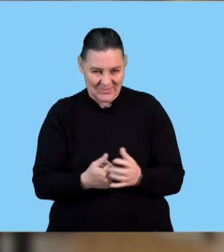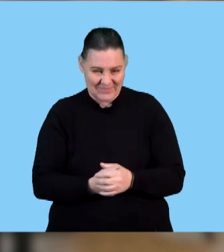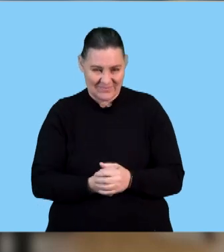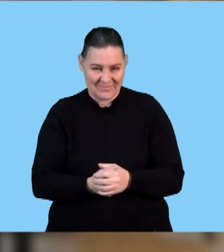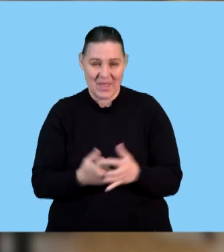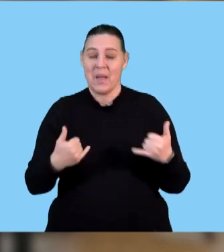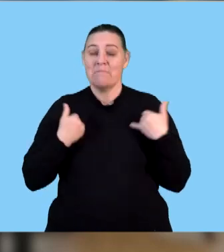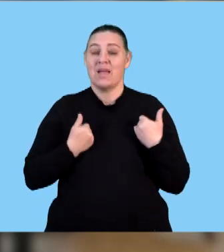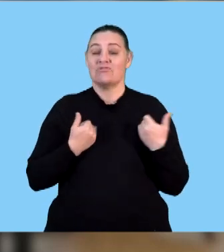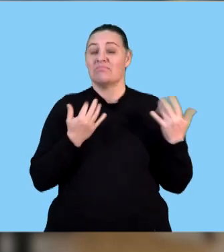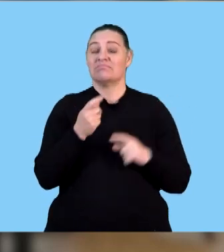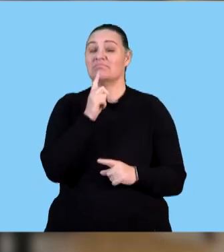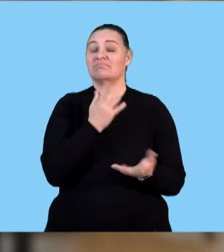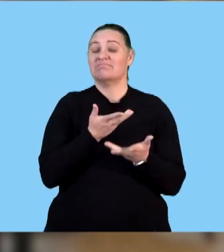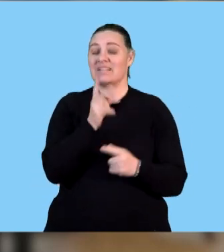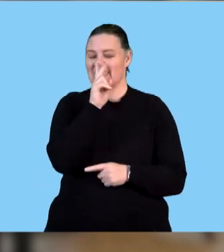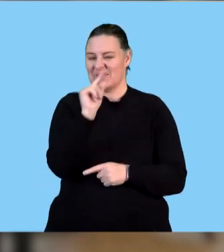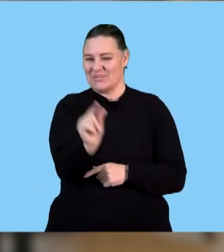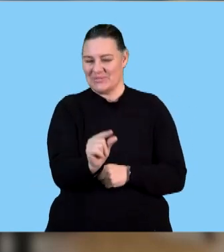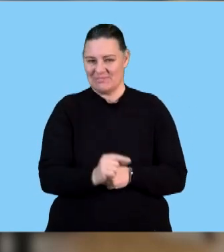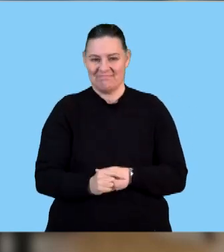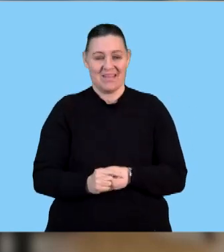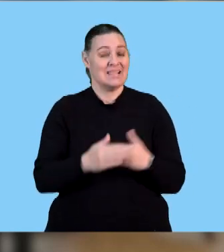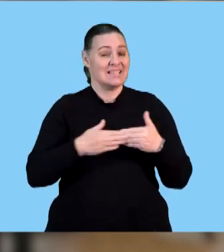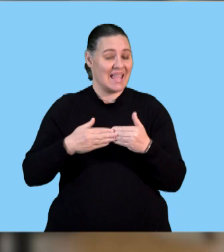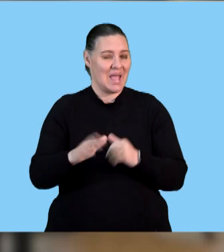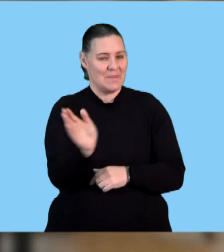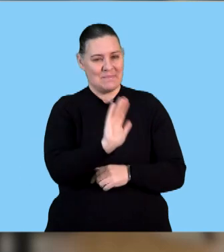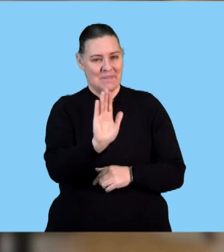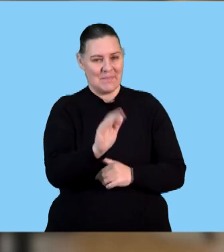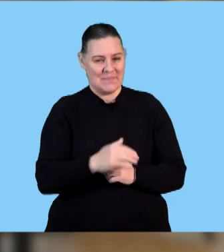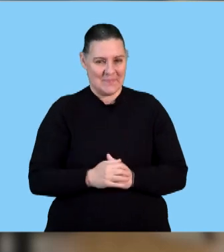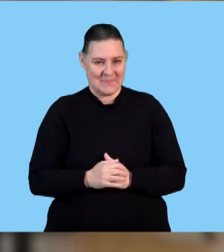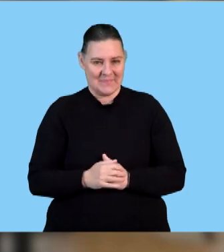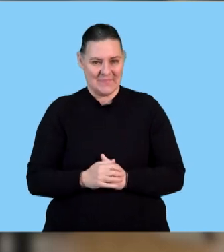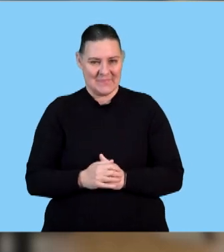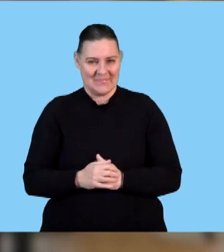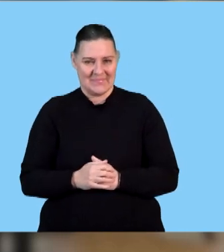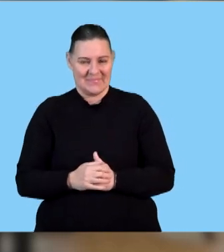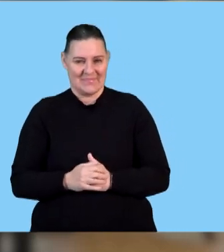It's been a pleasure chatting to you guys. Looking forward to seeing you again soon. Take care. Goodbye.